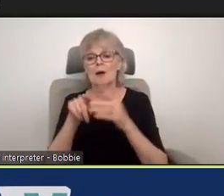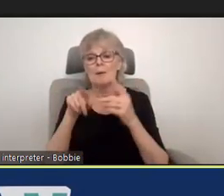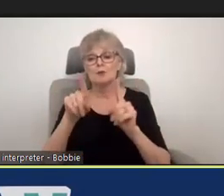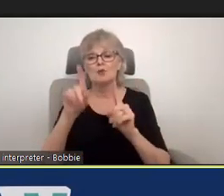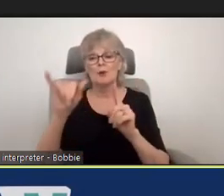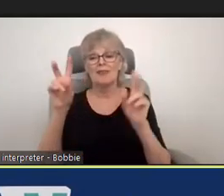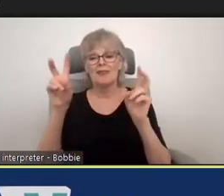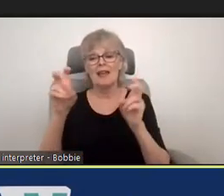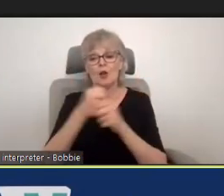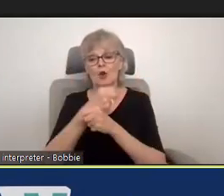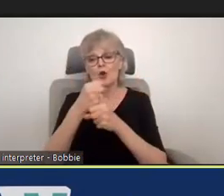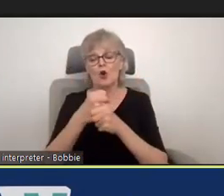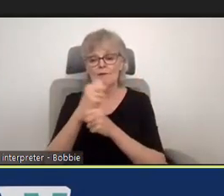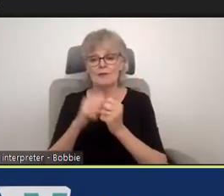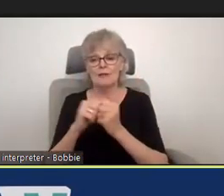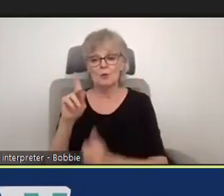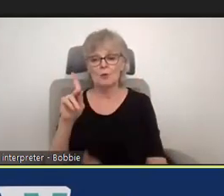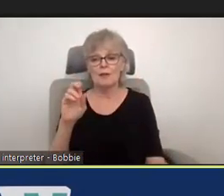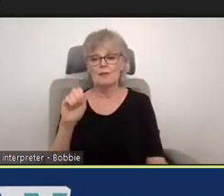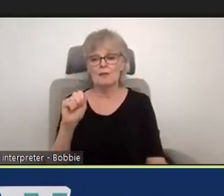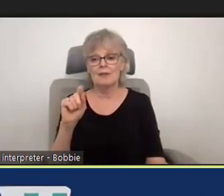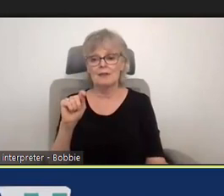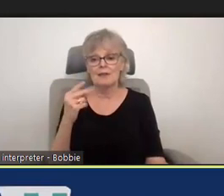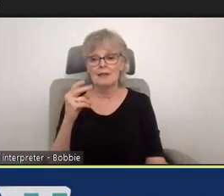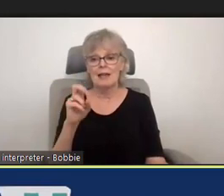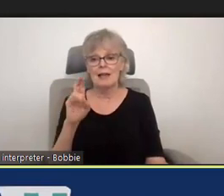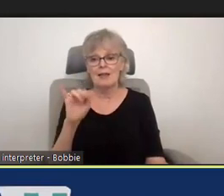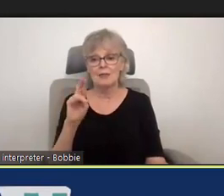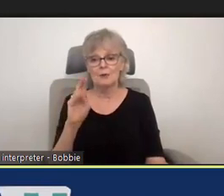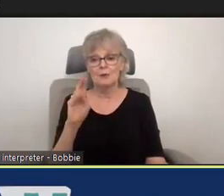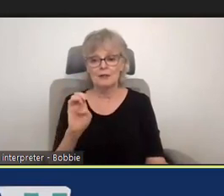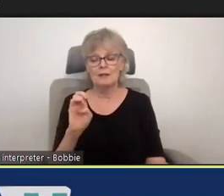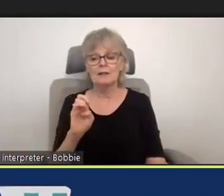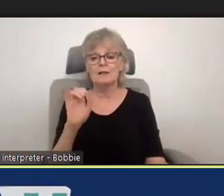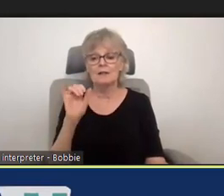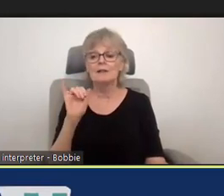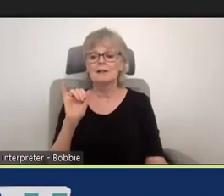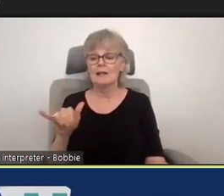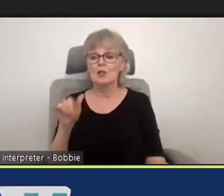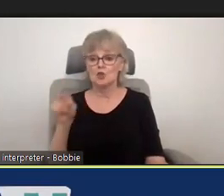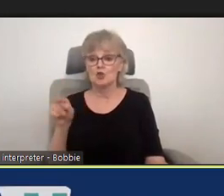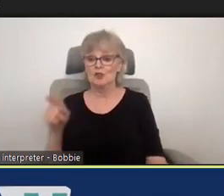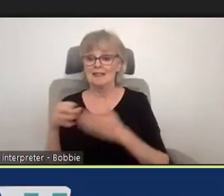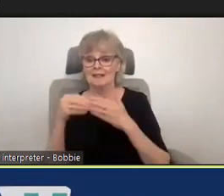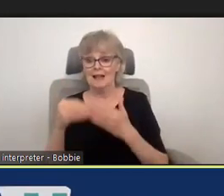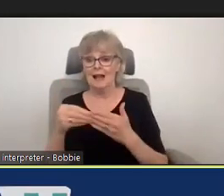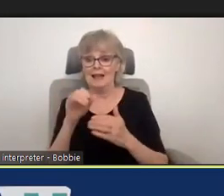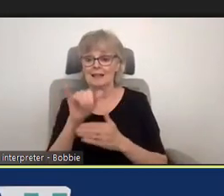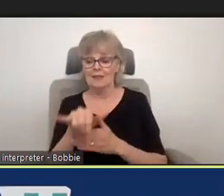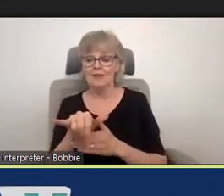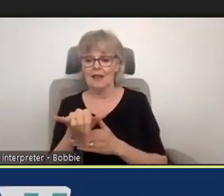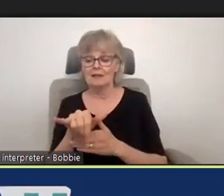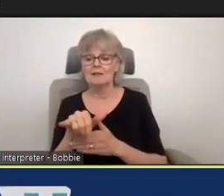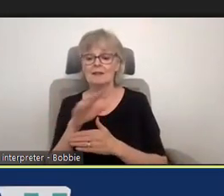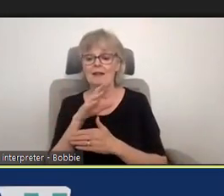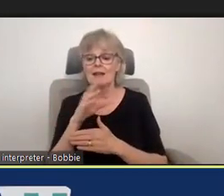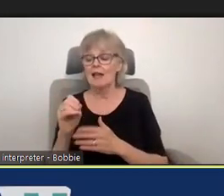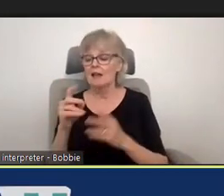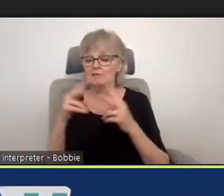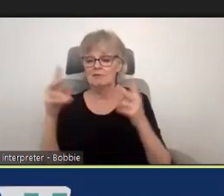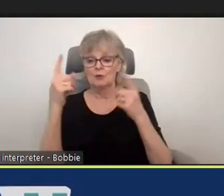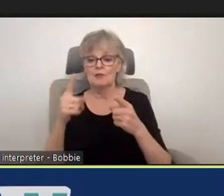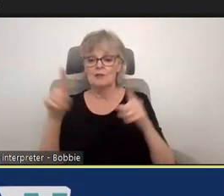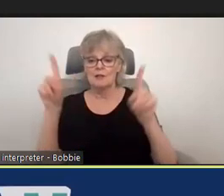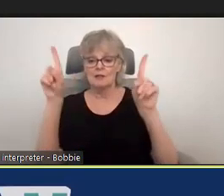was a forum that was guided by Catherine and very successful. We